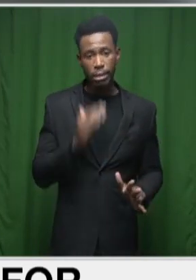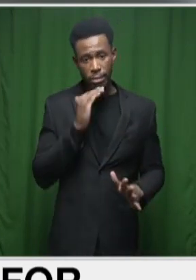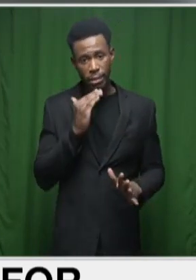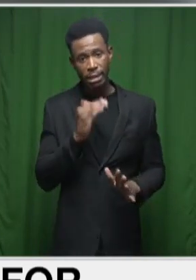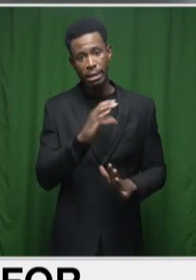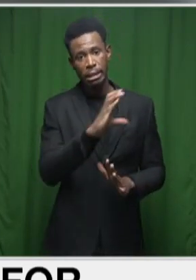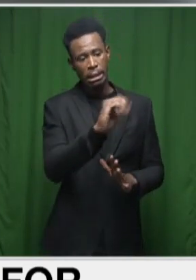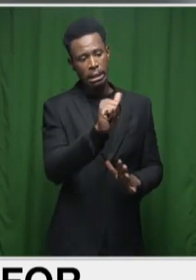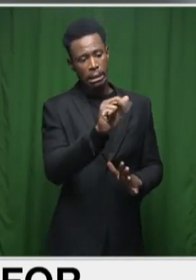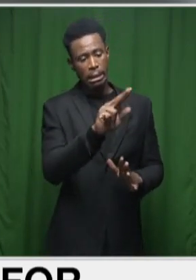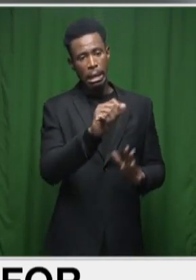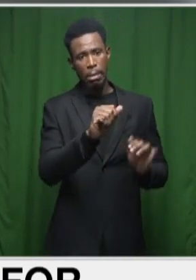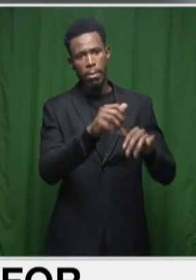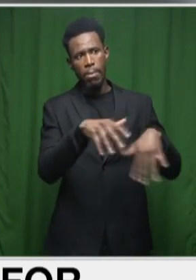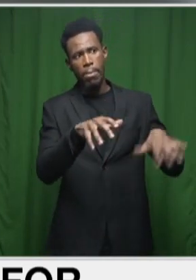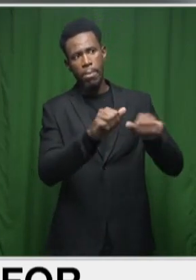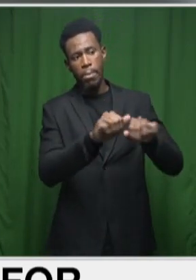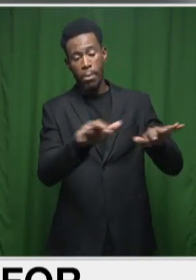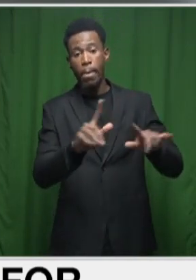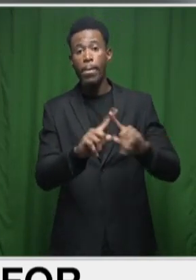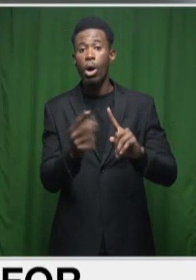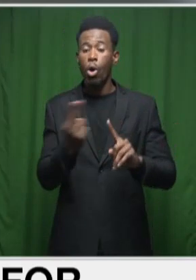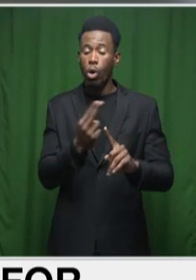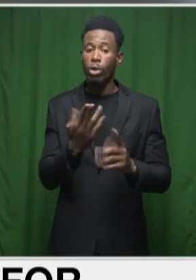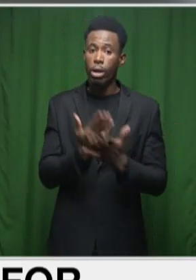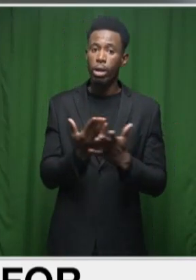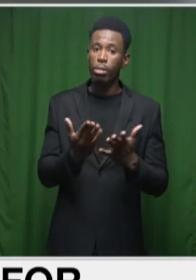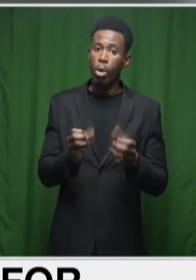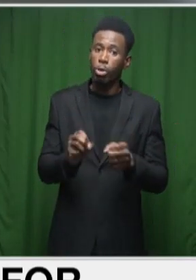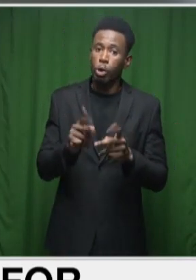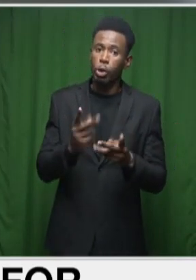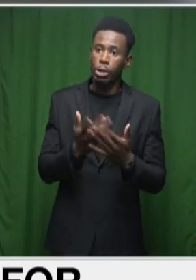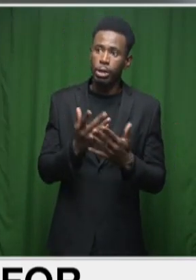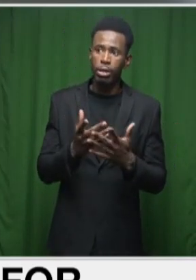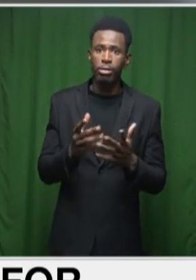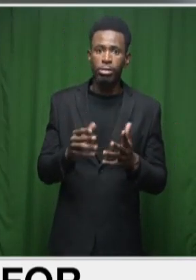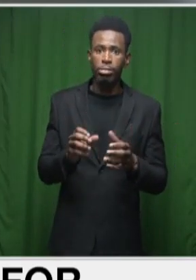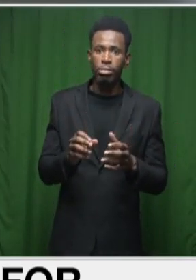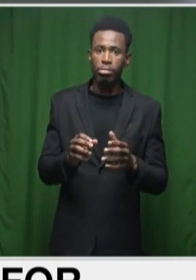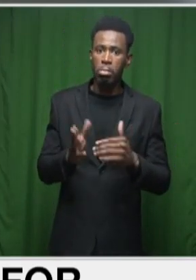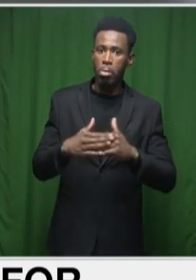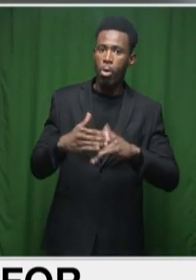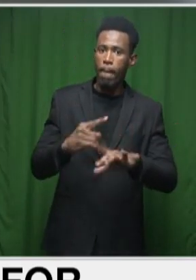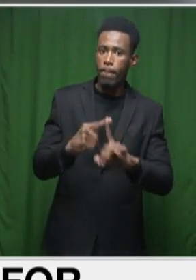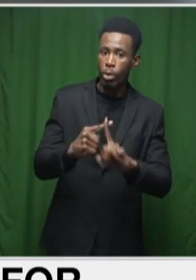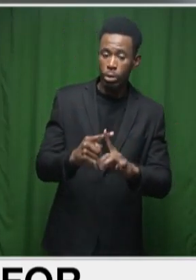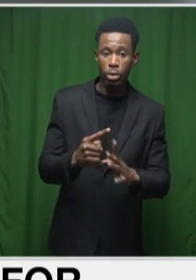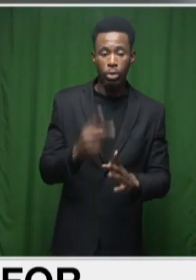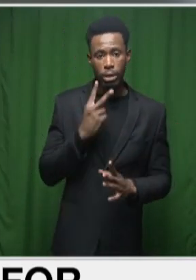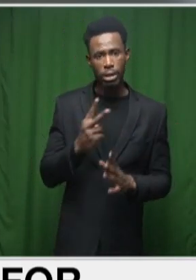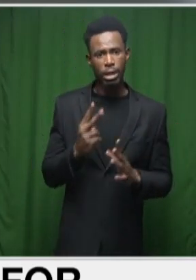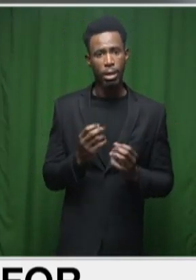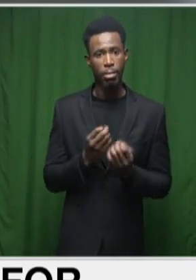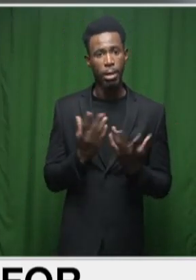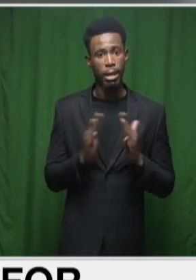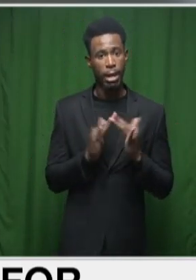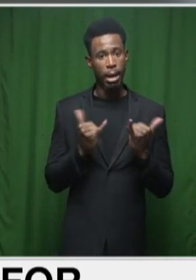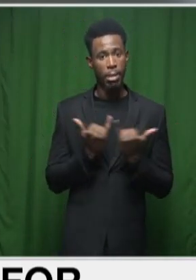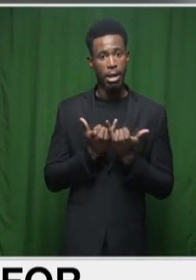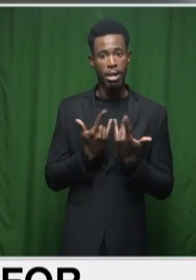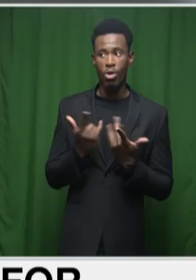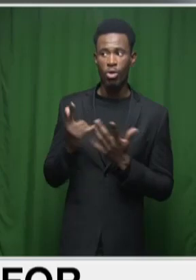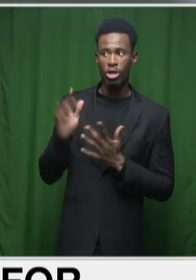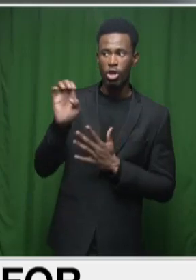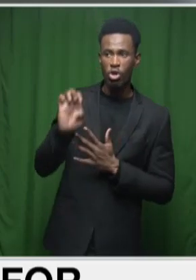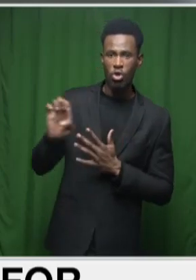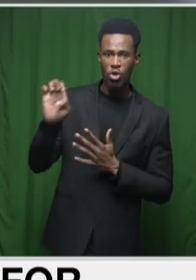come. Of course, there will be some economic opportunities that comes with that. For example, we'll start seeing, firms moving from the European market coming to the